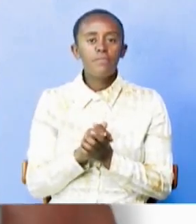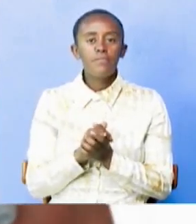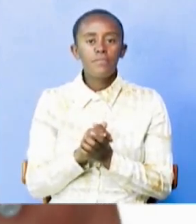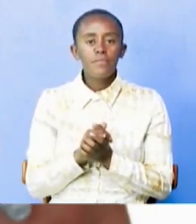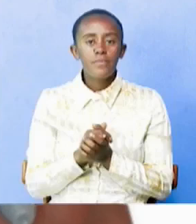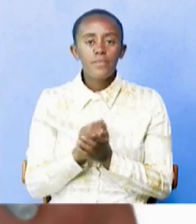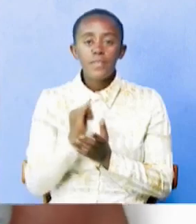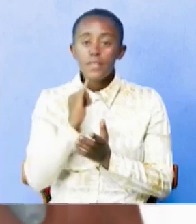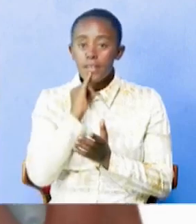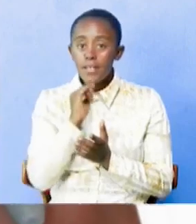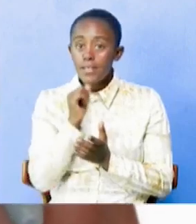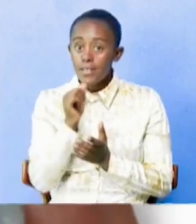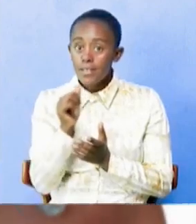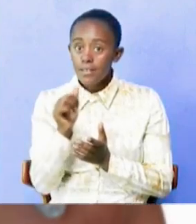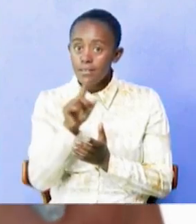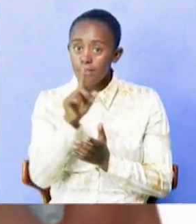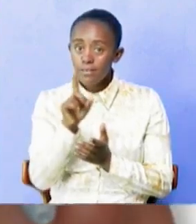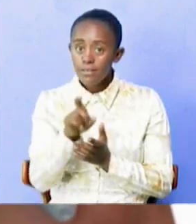isn't